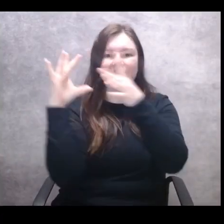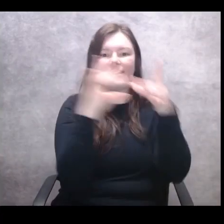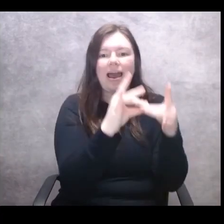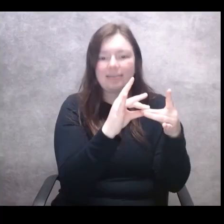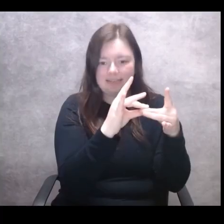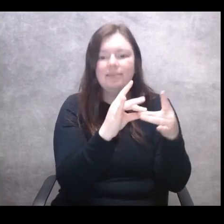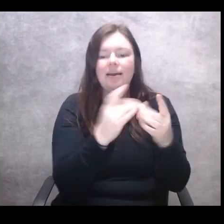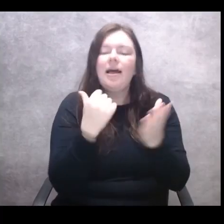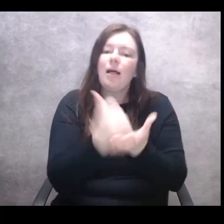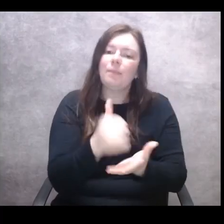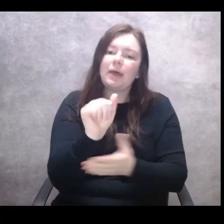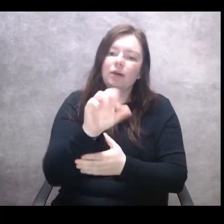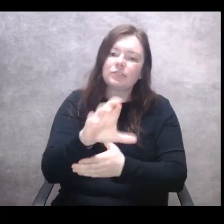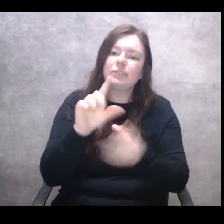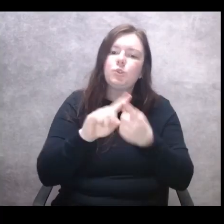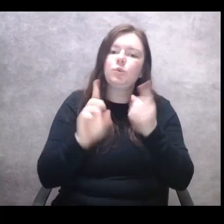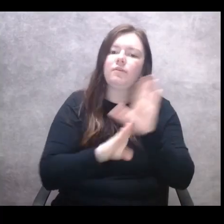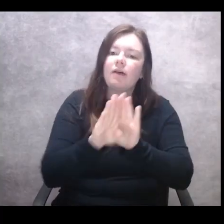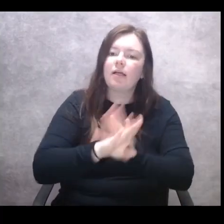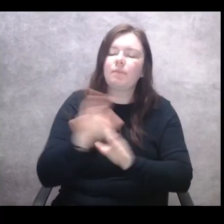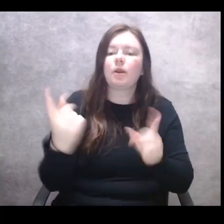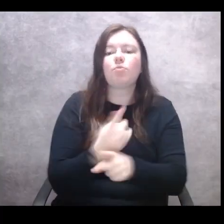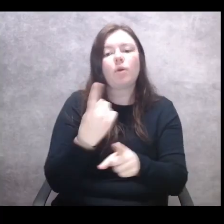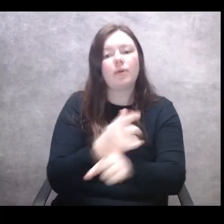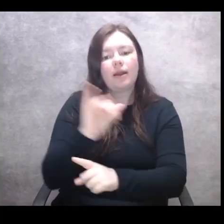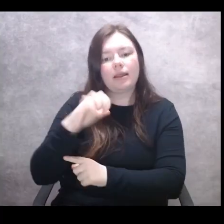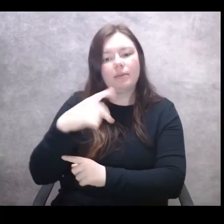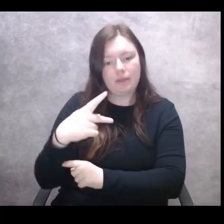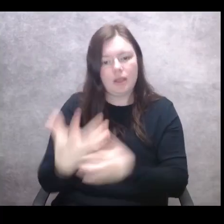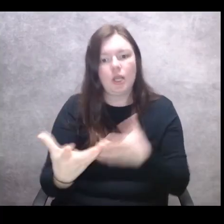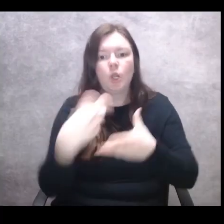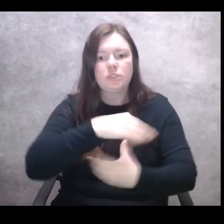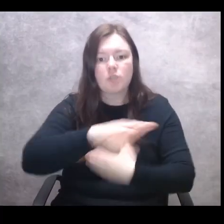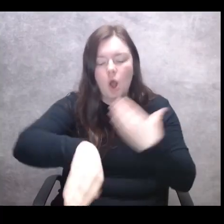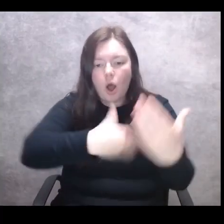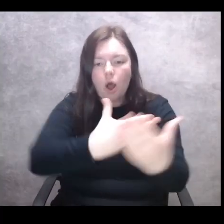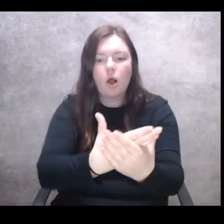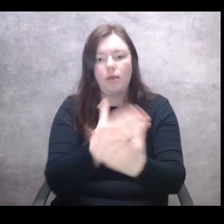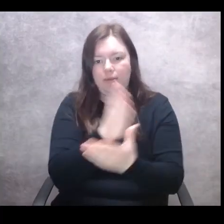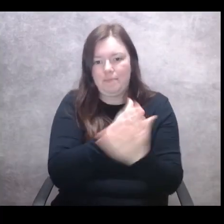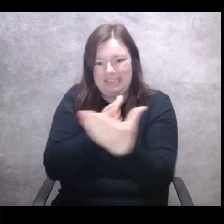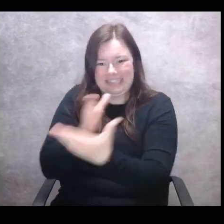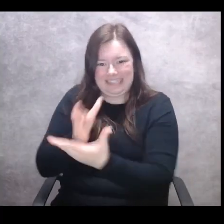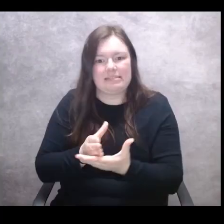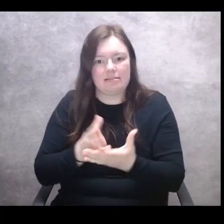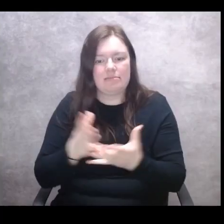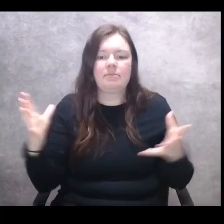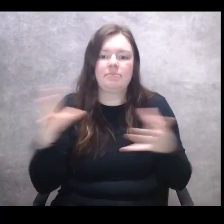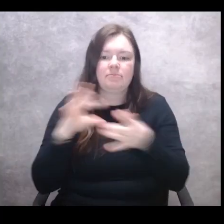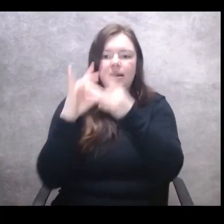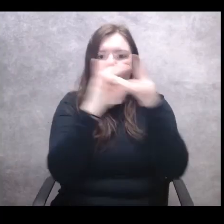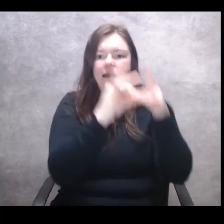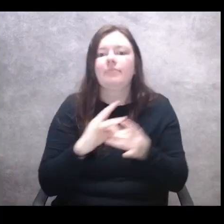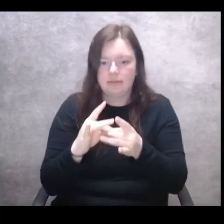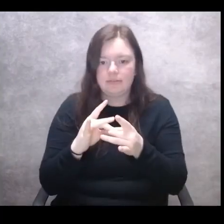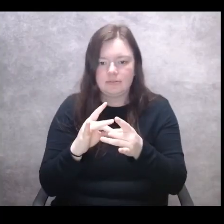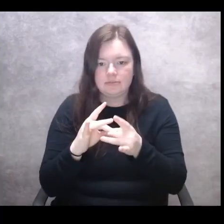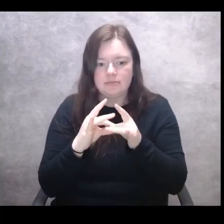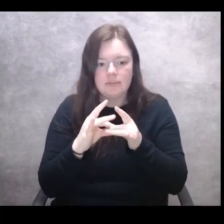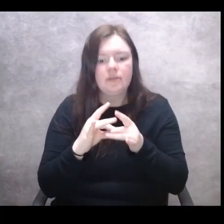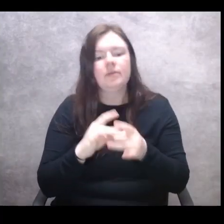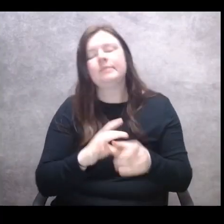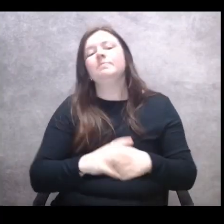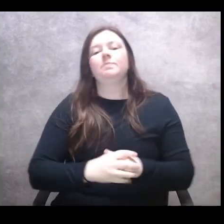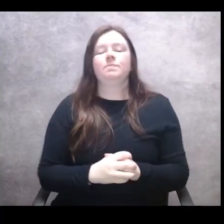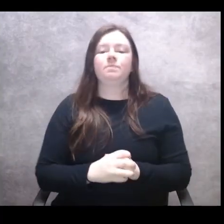to connect and help the ARC to develop an appropriate IEP that includes all the pieces that connect in order for there